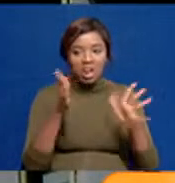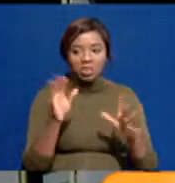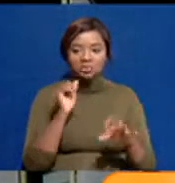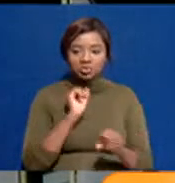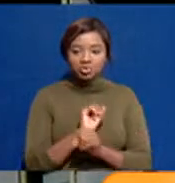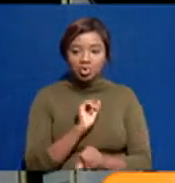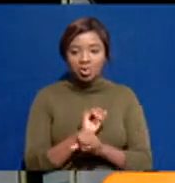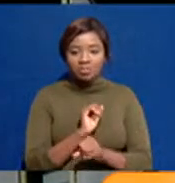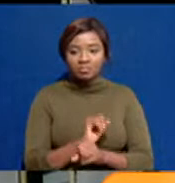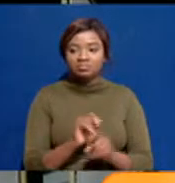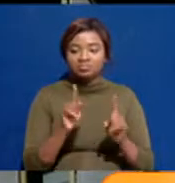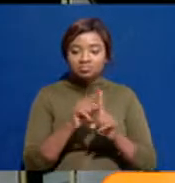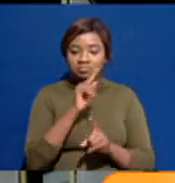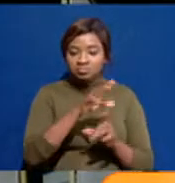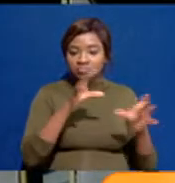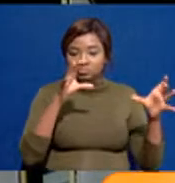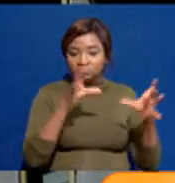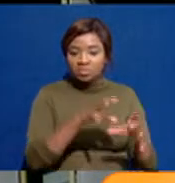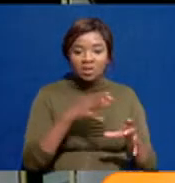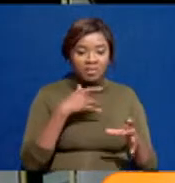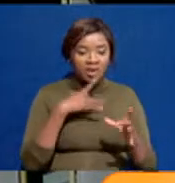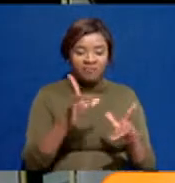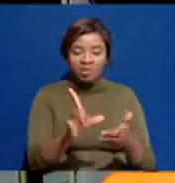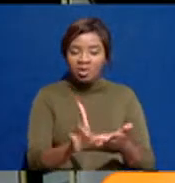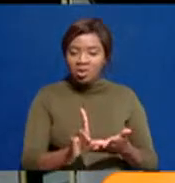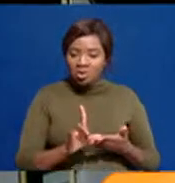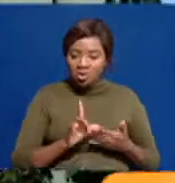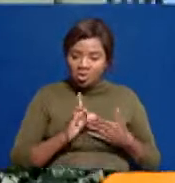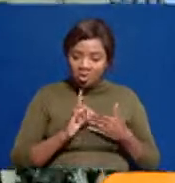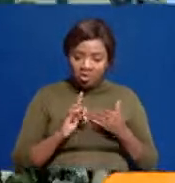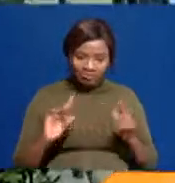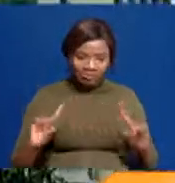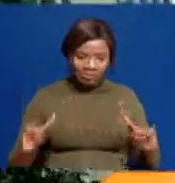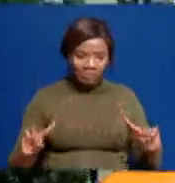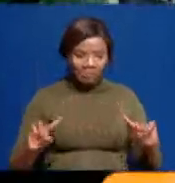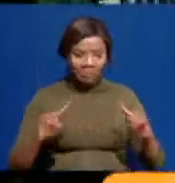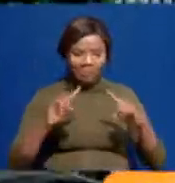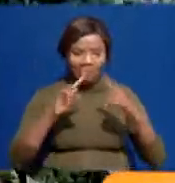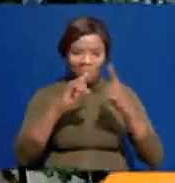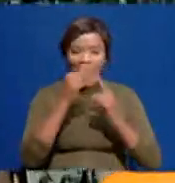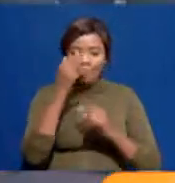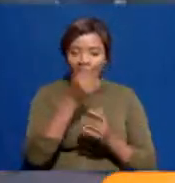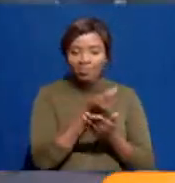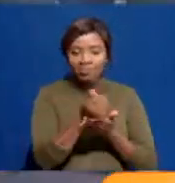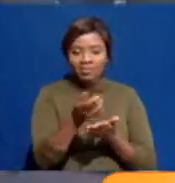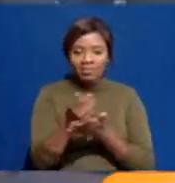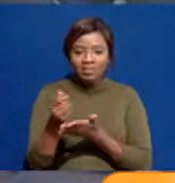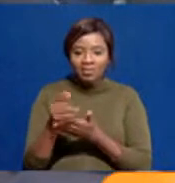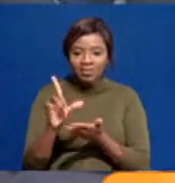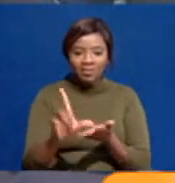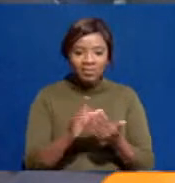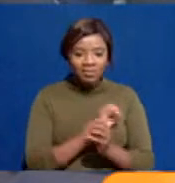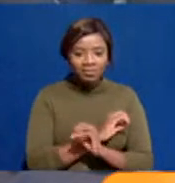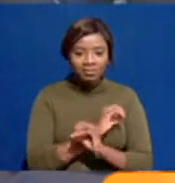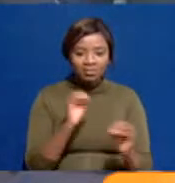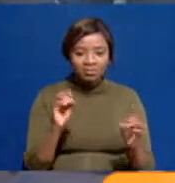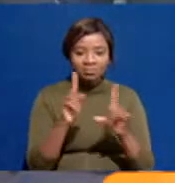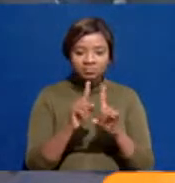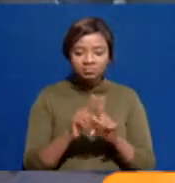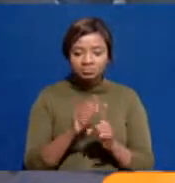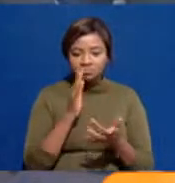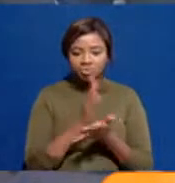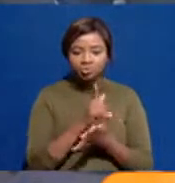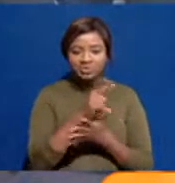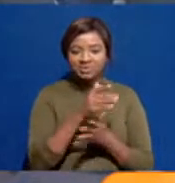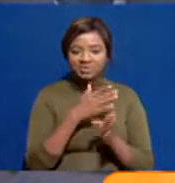The company has sunk into debts accruing from unserviced loans. These are major regulatory issues that we are